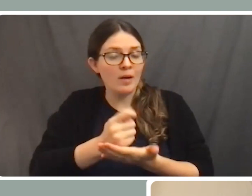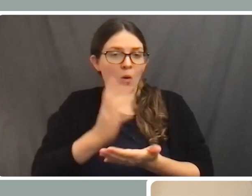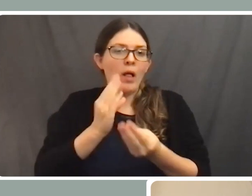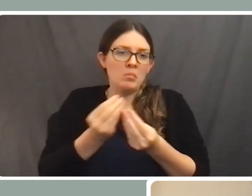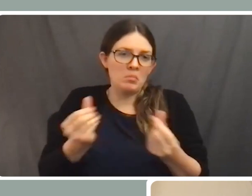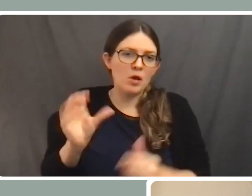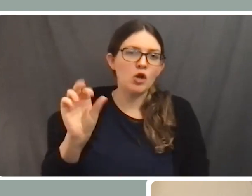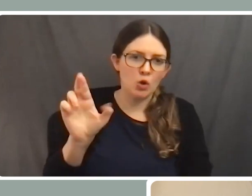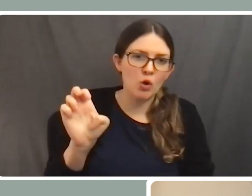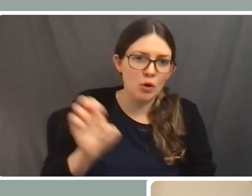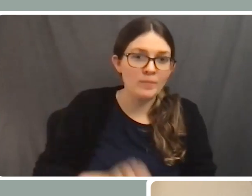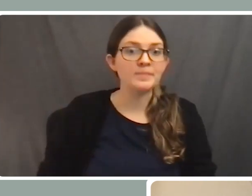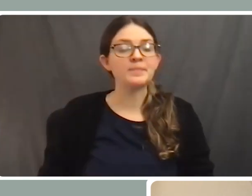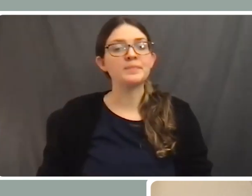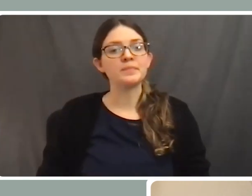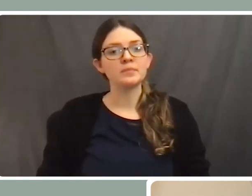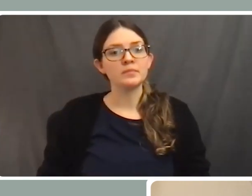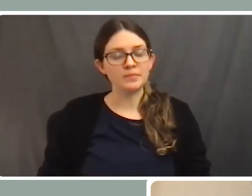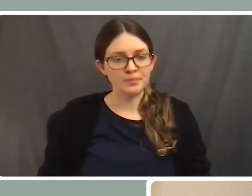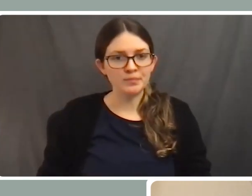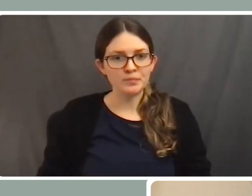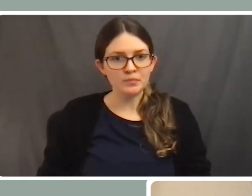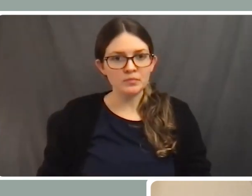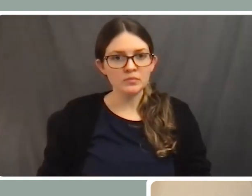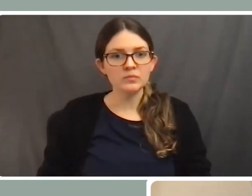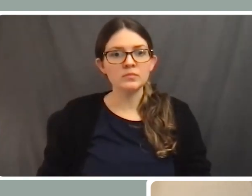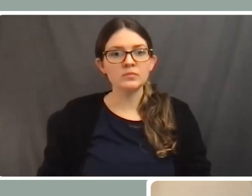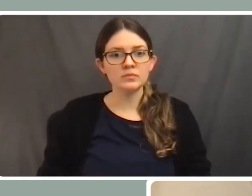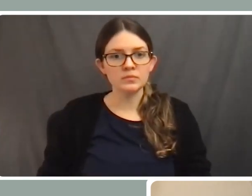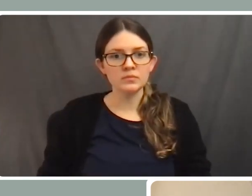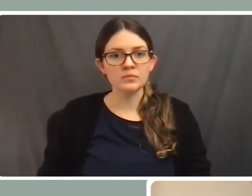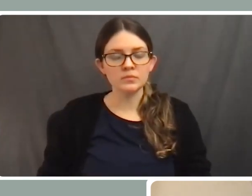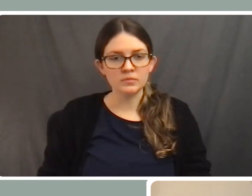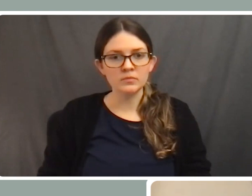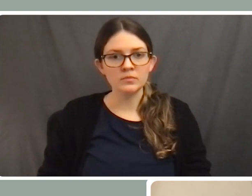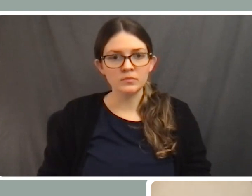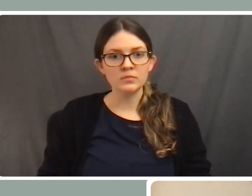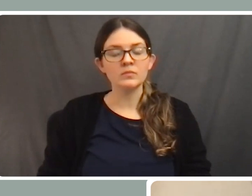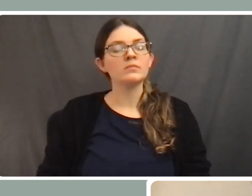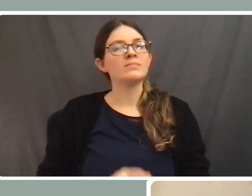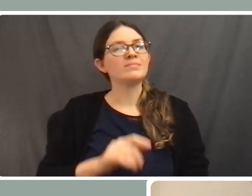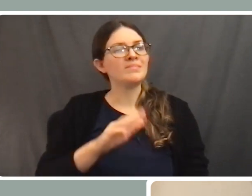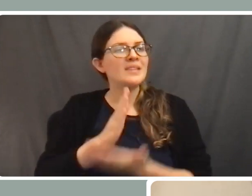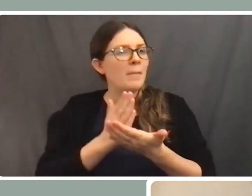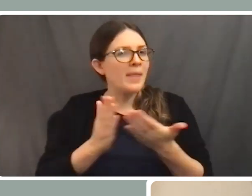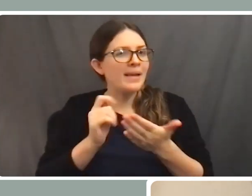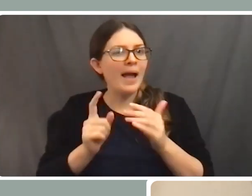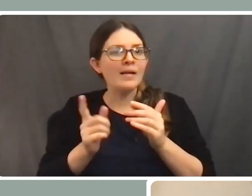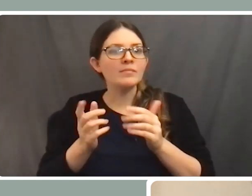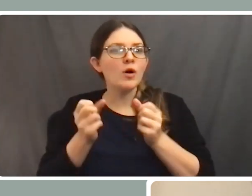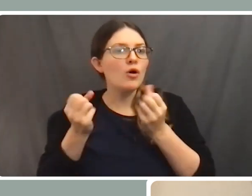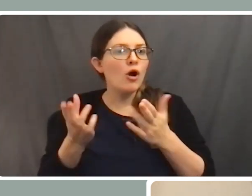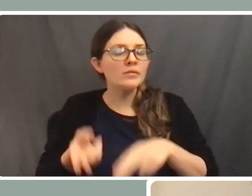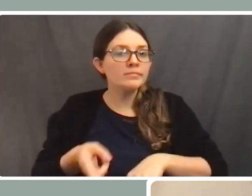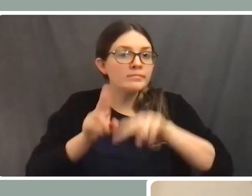cancer. And the, things that can make risk a little bit higher or a little bit lower are how much cancer is